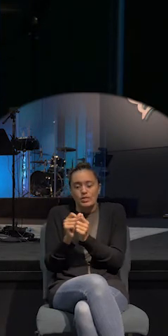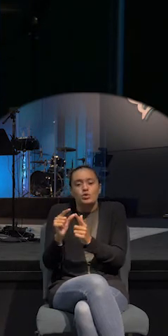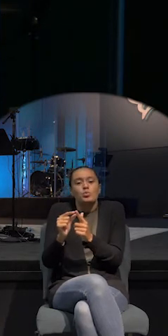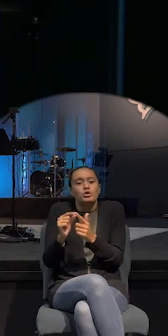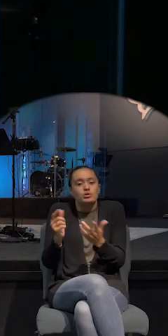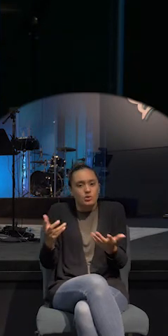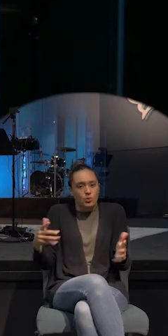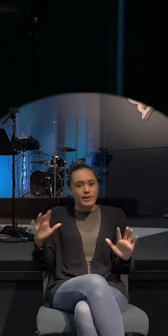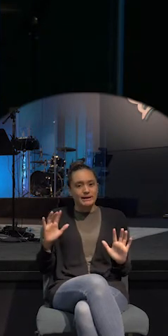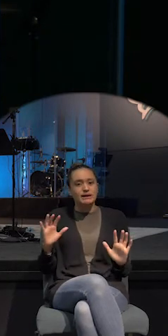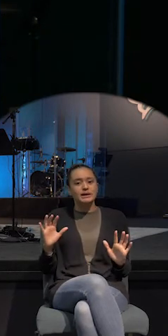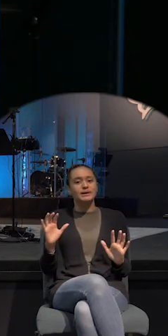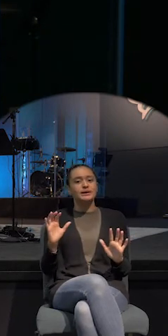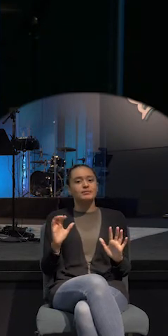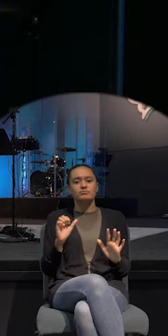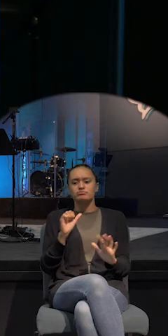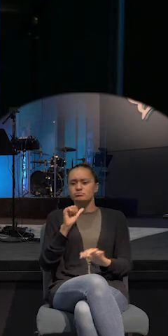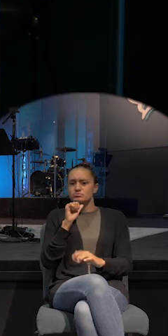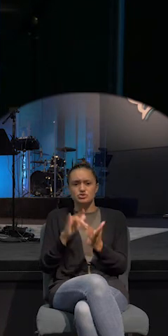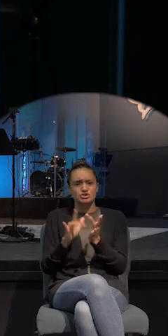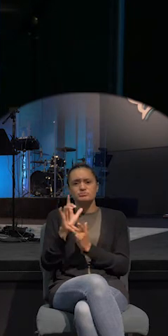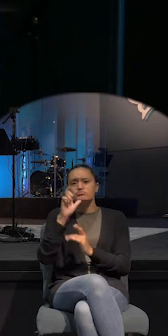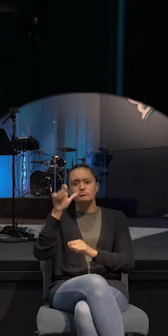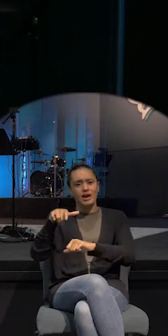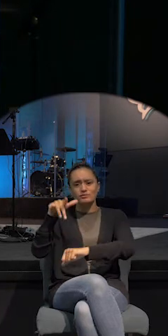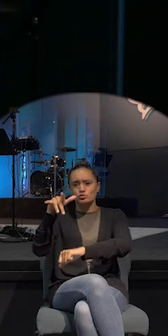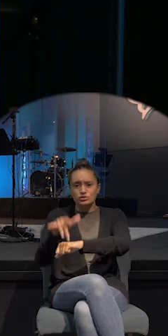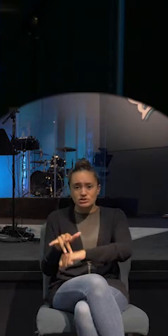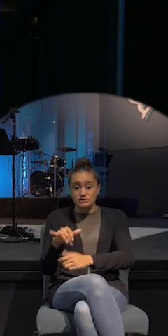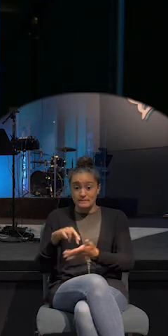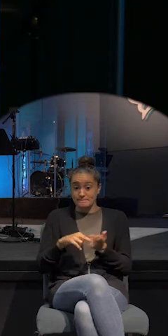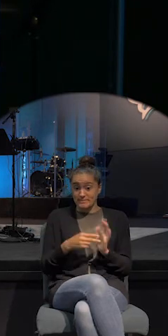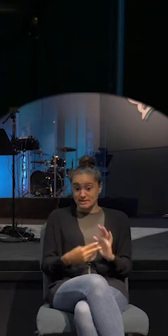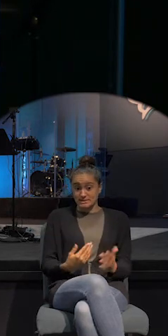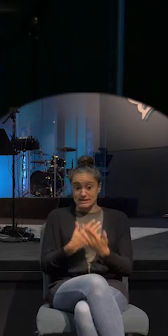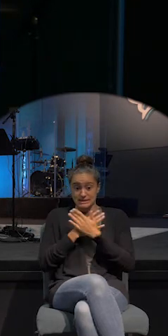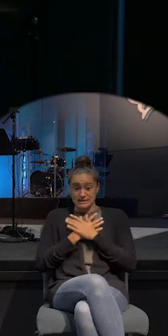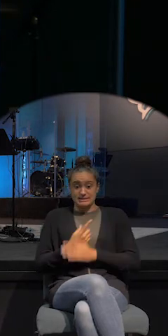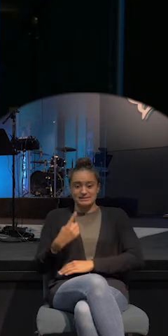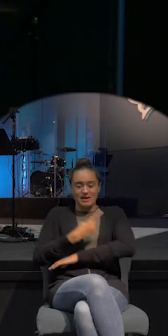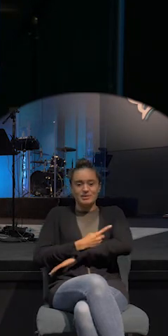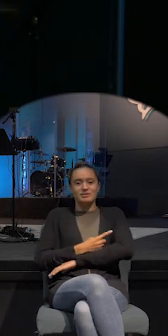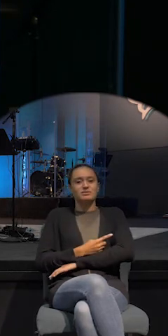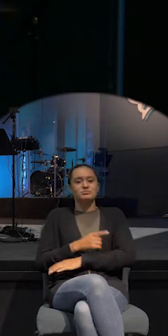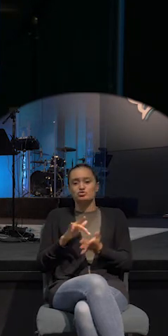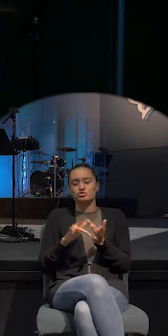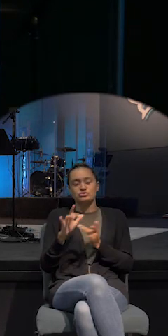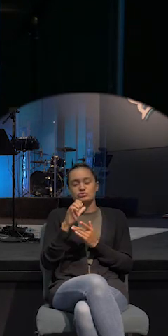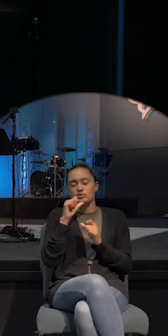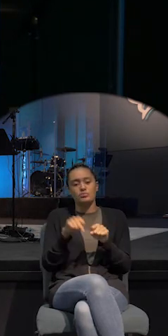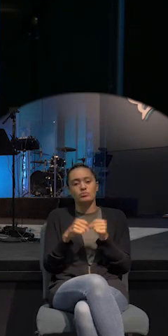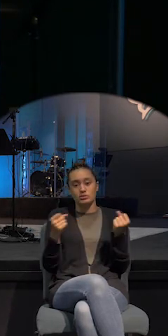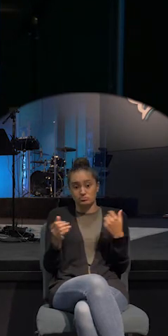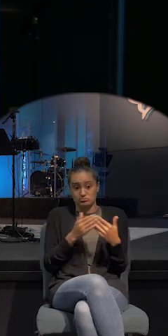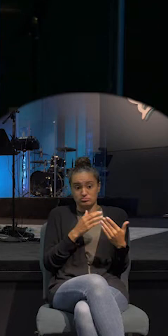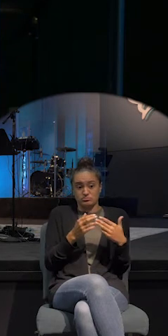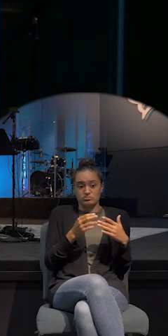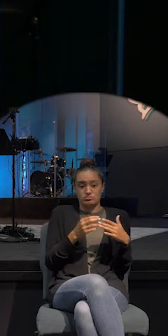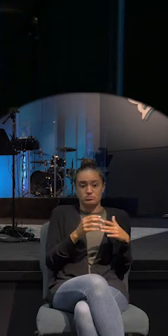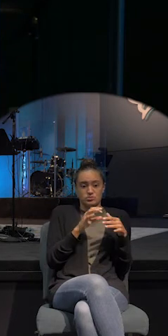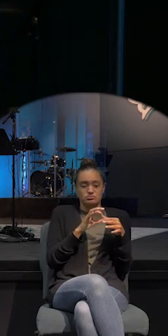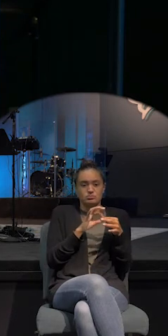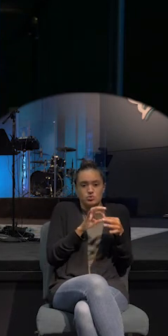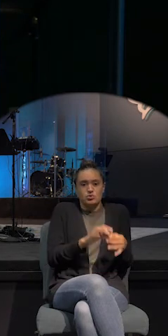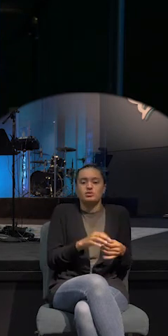word. Without even a touch. That means the Sabbath was unbroken, even according to the most